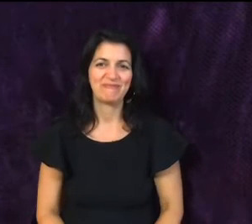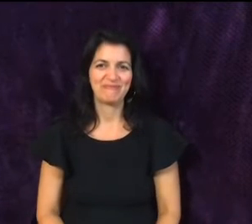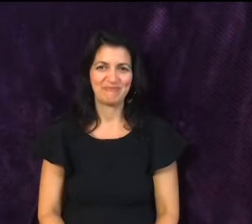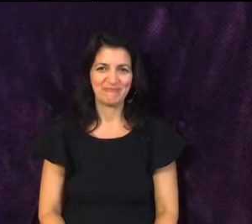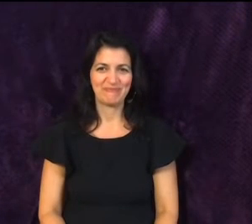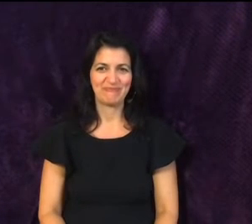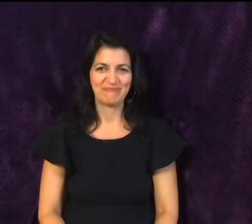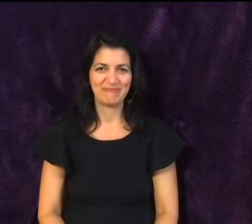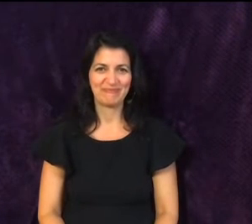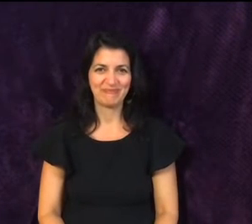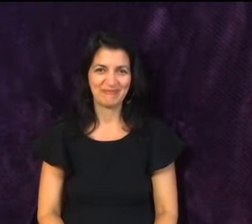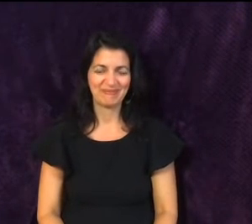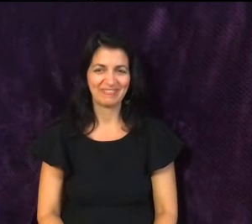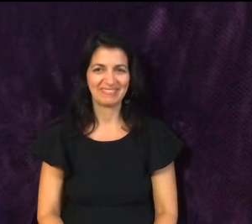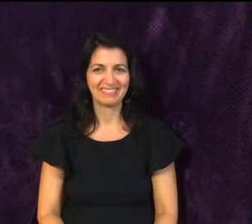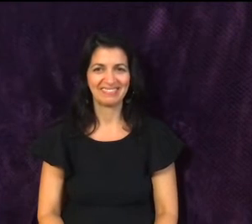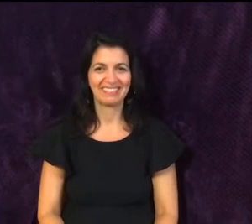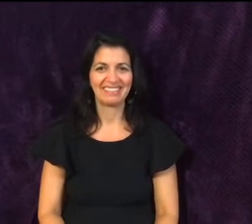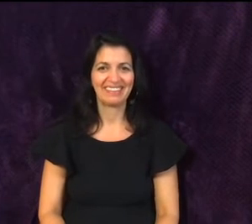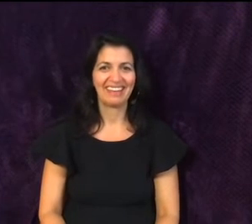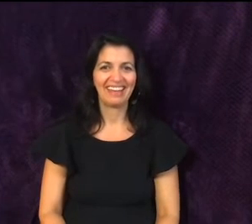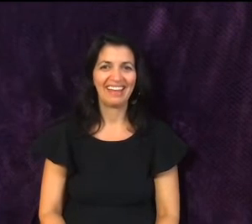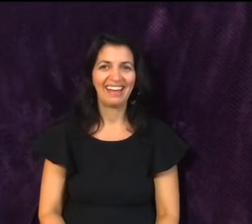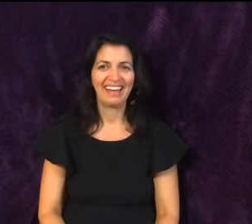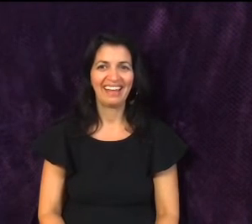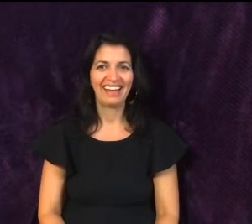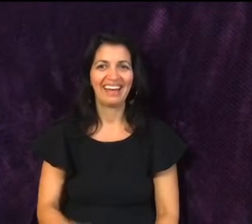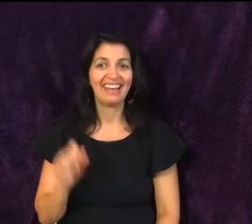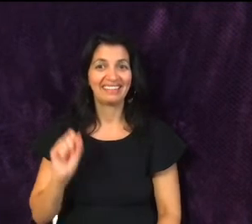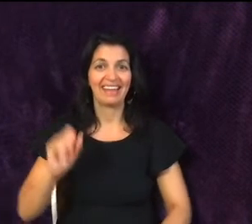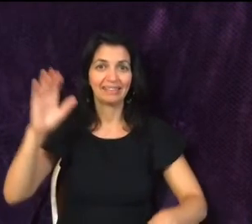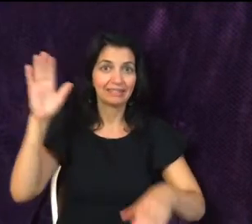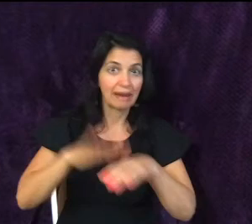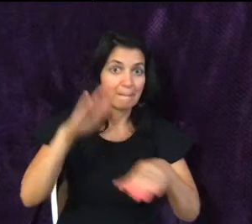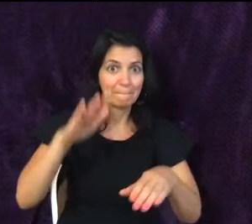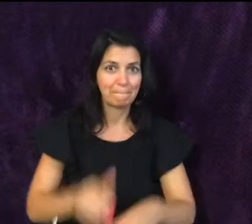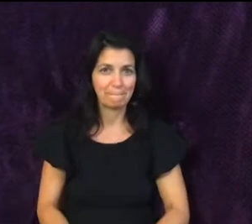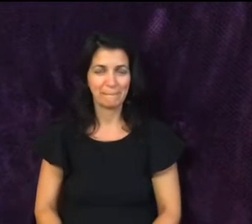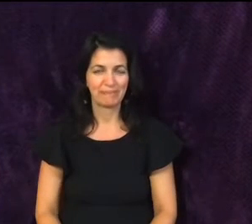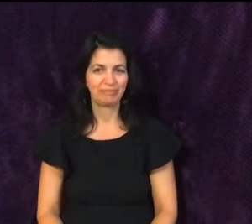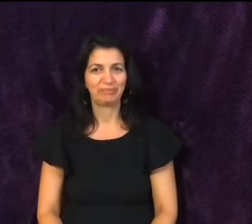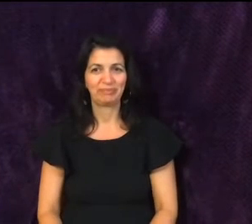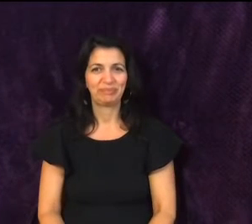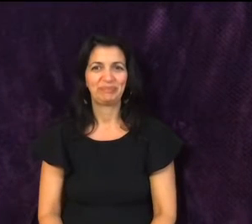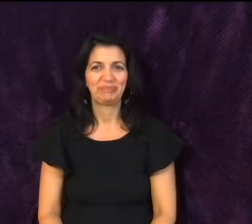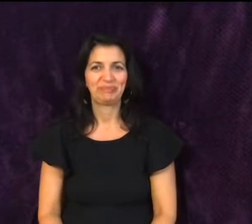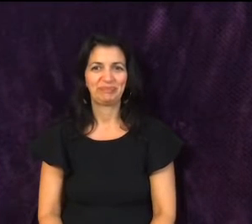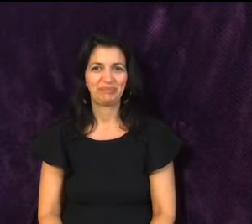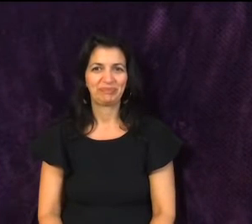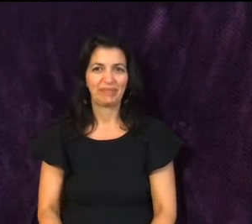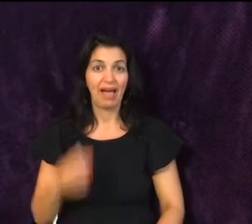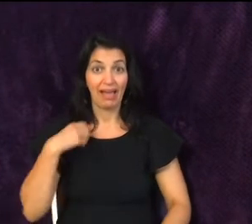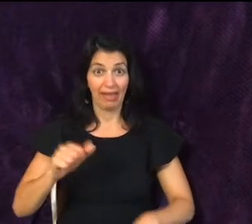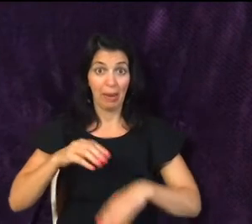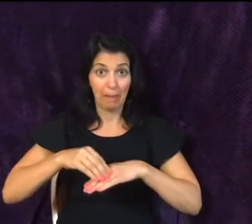I can also tap the drum. It could go like this to the top.